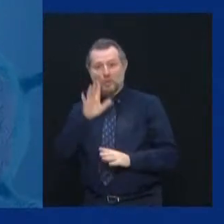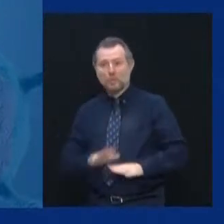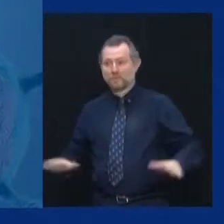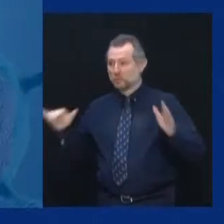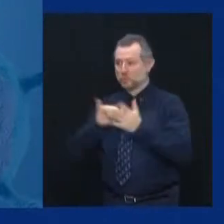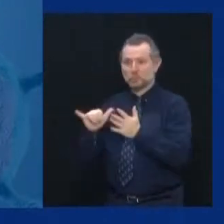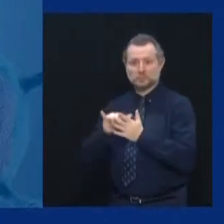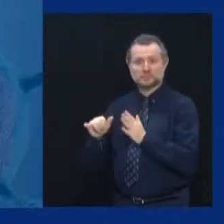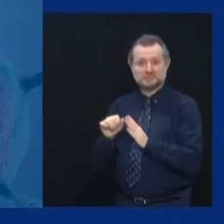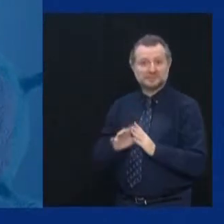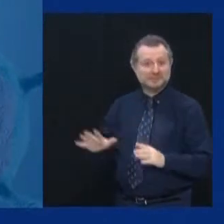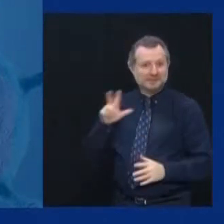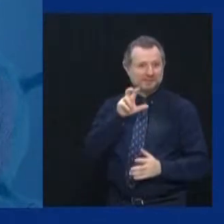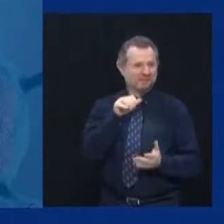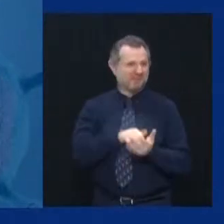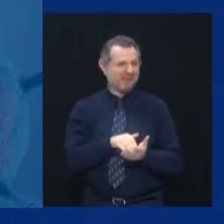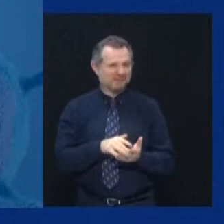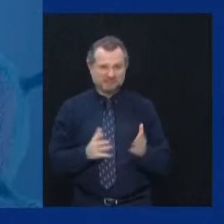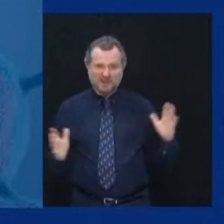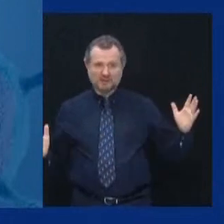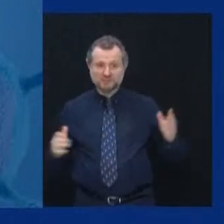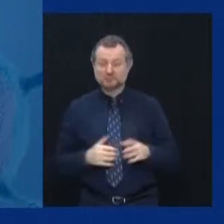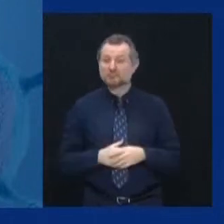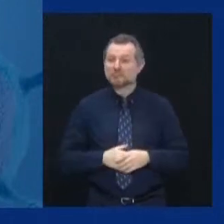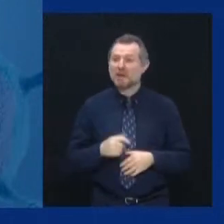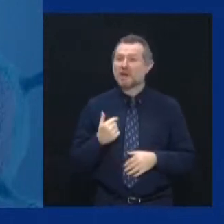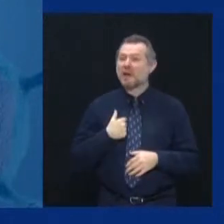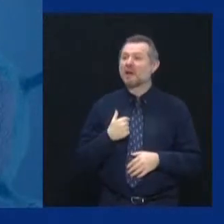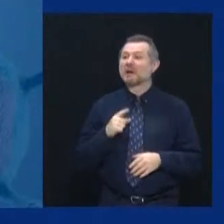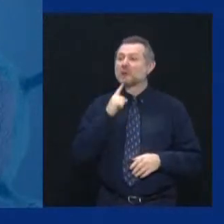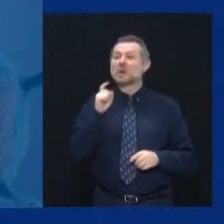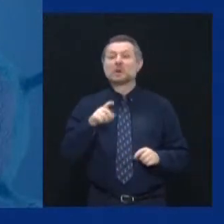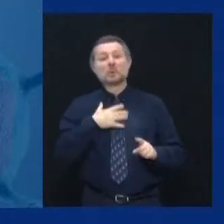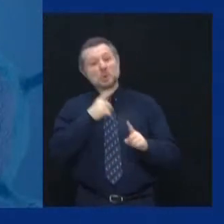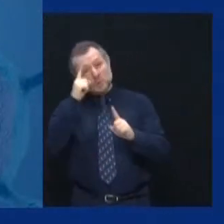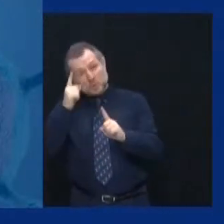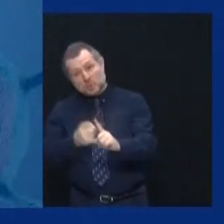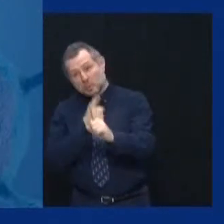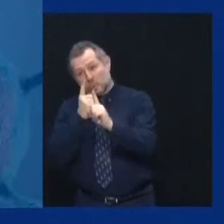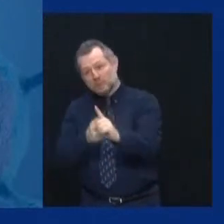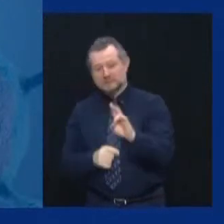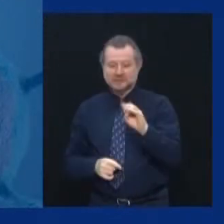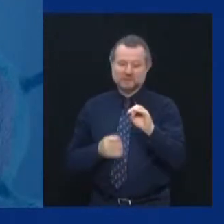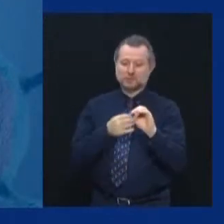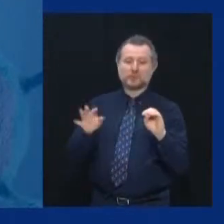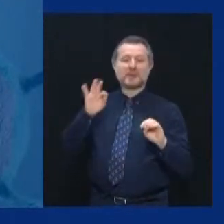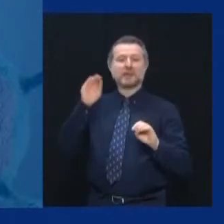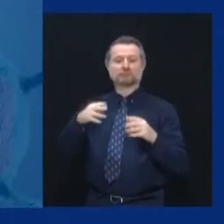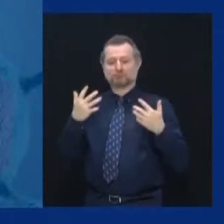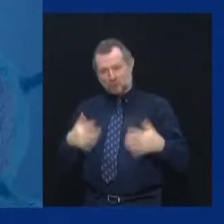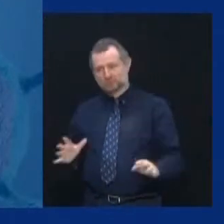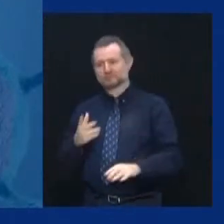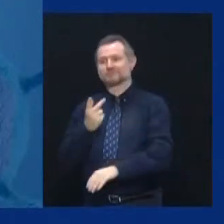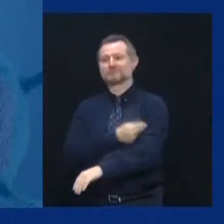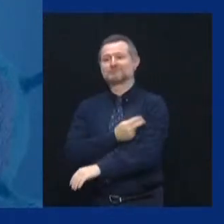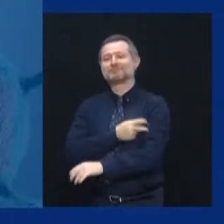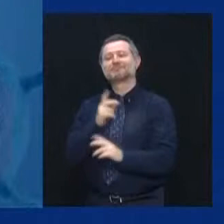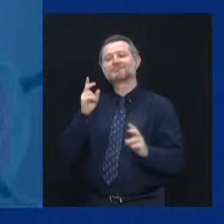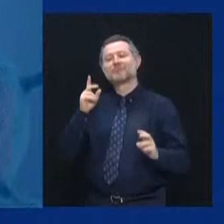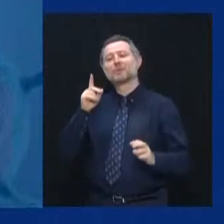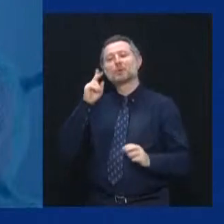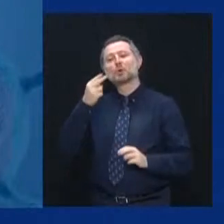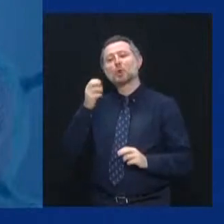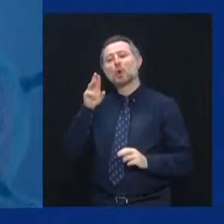receive. You have to vaccinate 70 to 90% to achieve herd immunity. We have 20 million